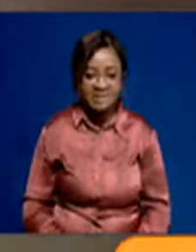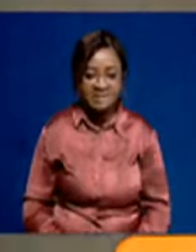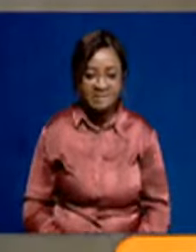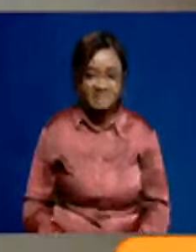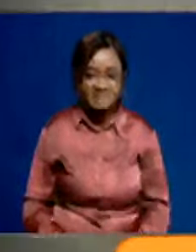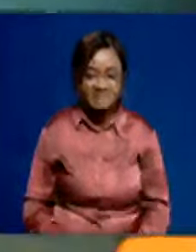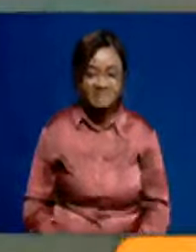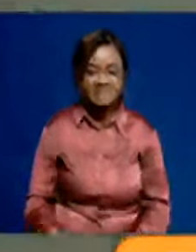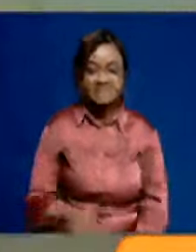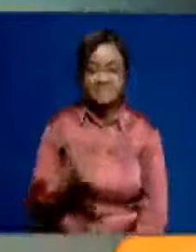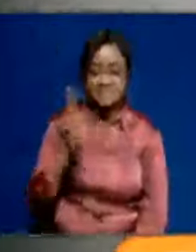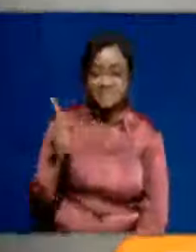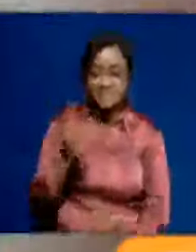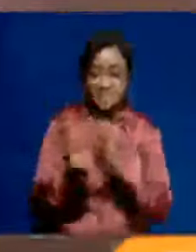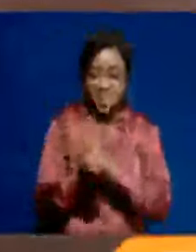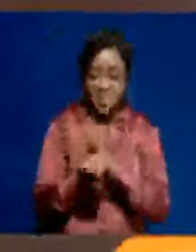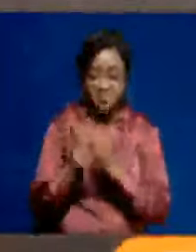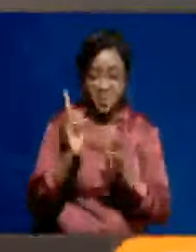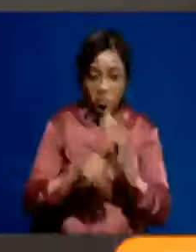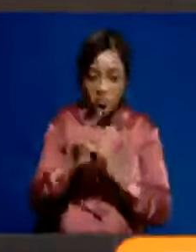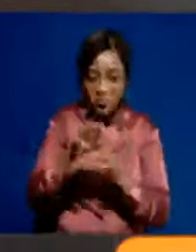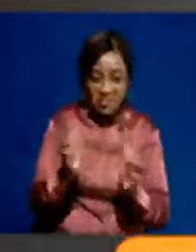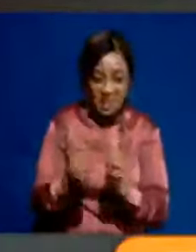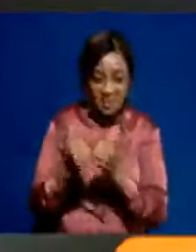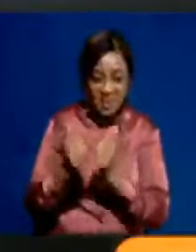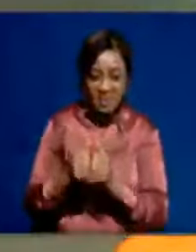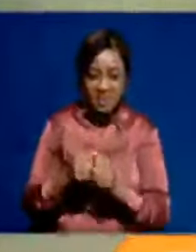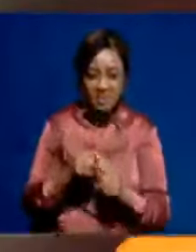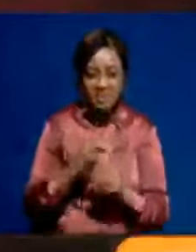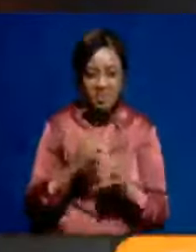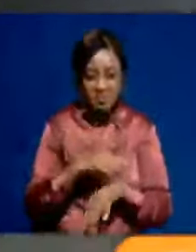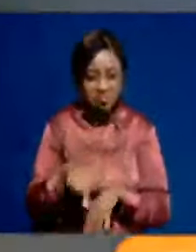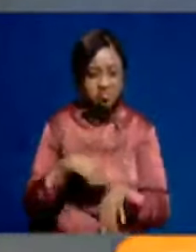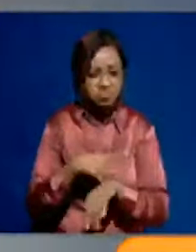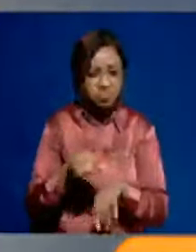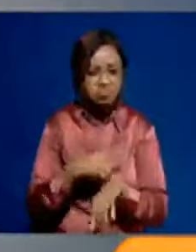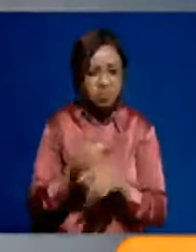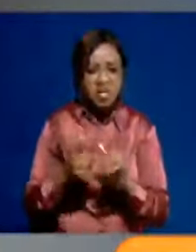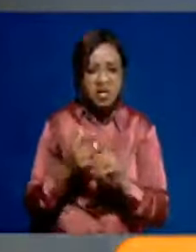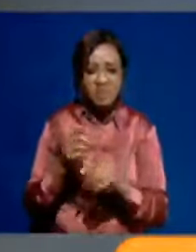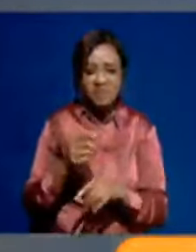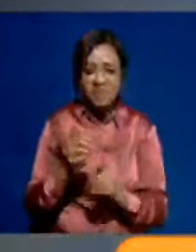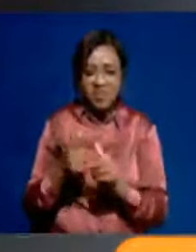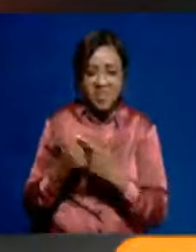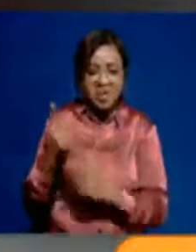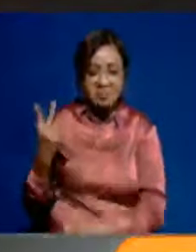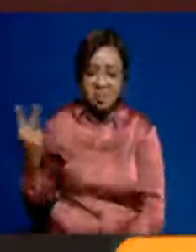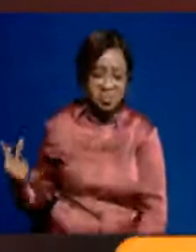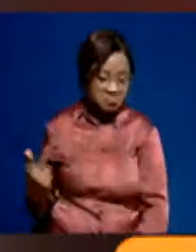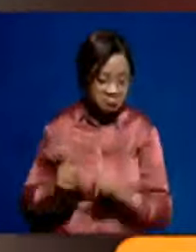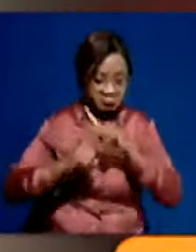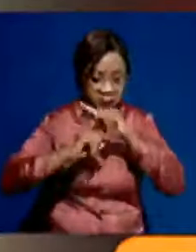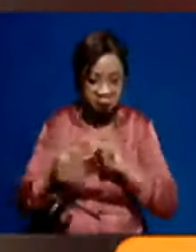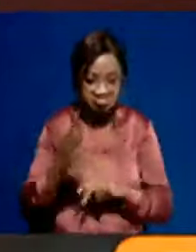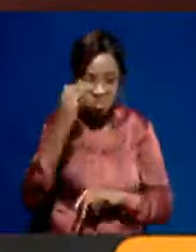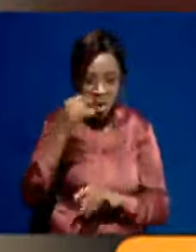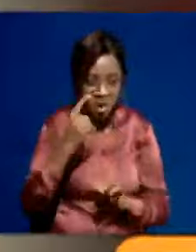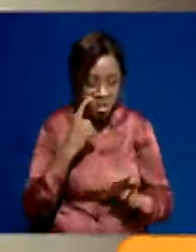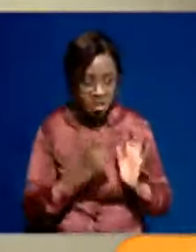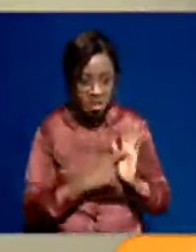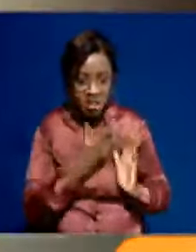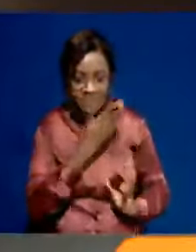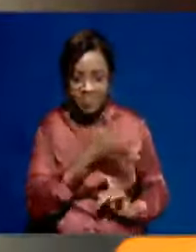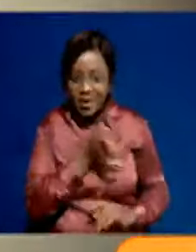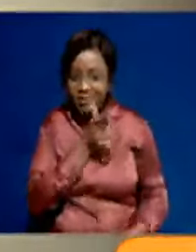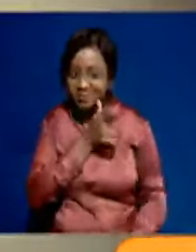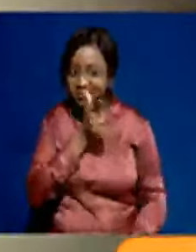According to Onyango, the altercation dragged on for minutes before the two walked out of the facility. After they became aware that